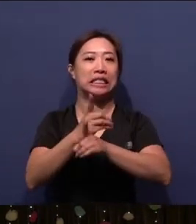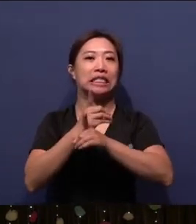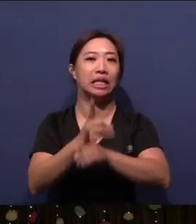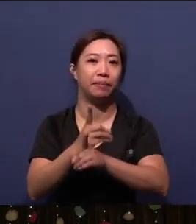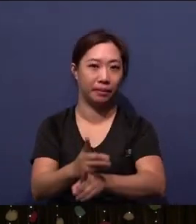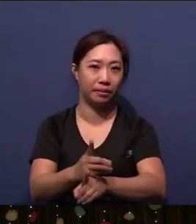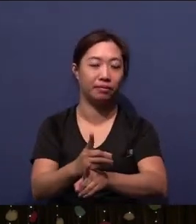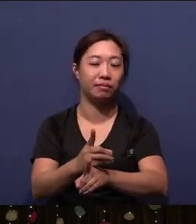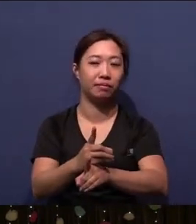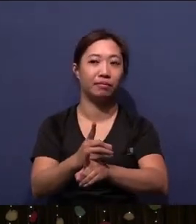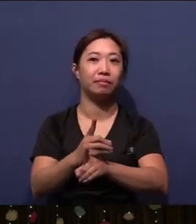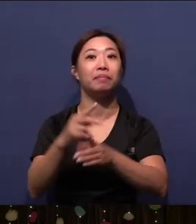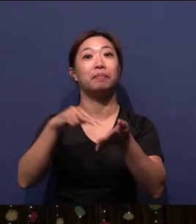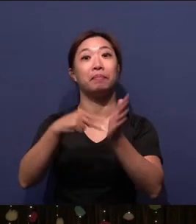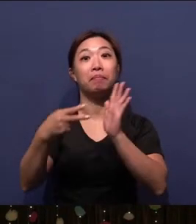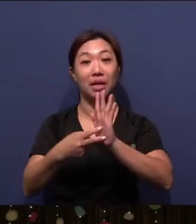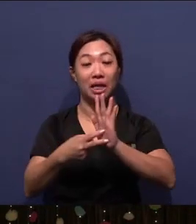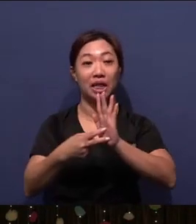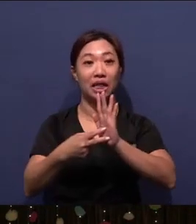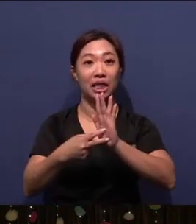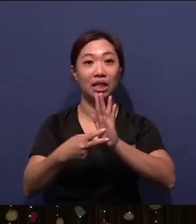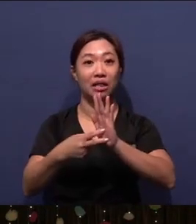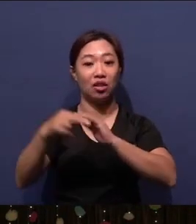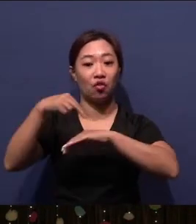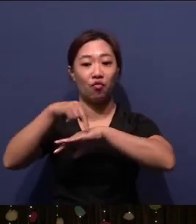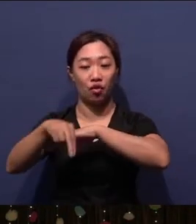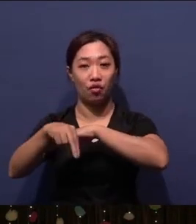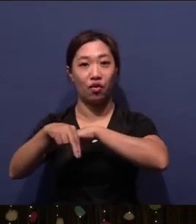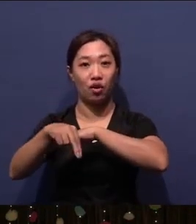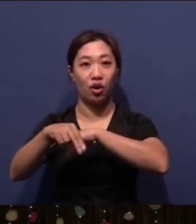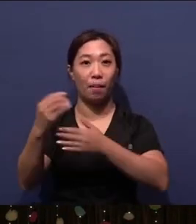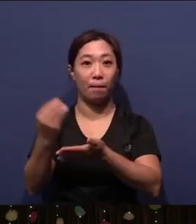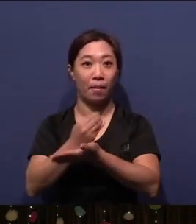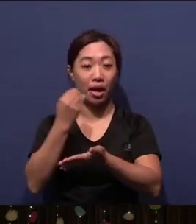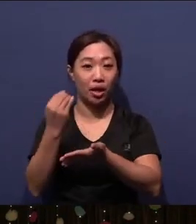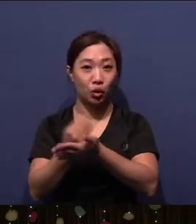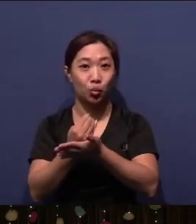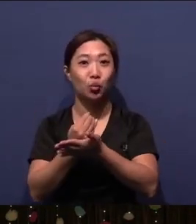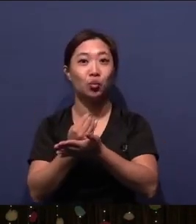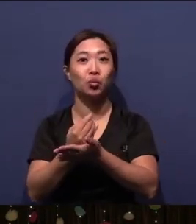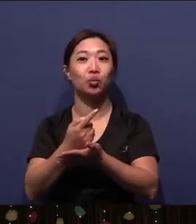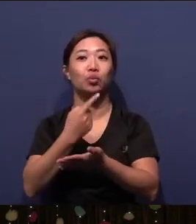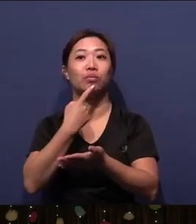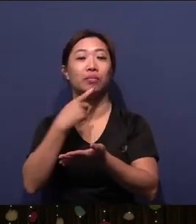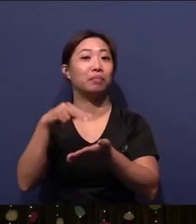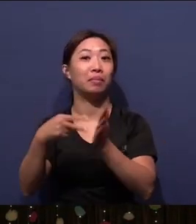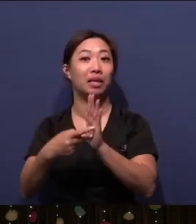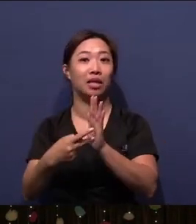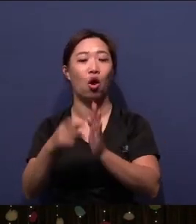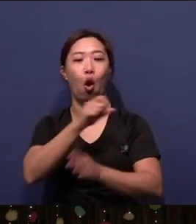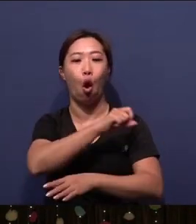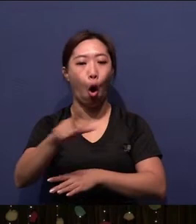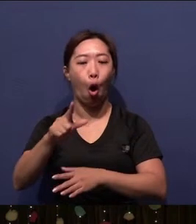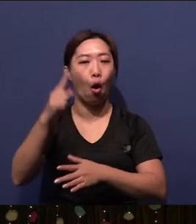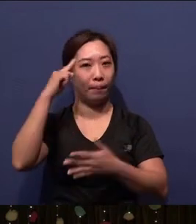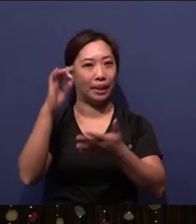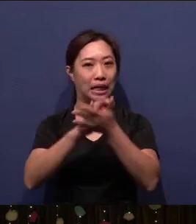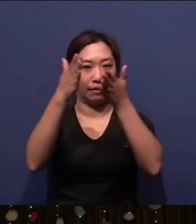therefore, it refers when in Matthew chapter 25, Jesus was referring to all